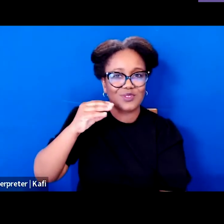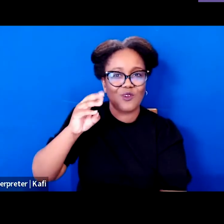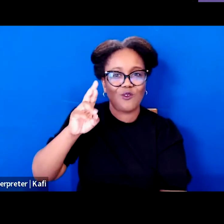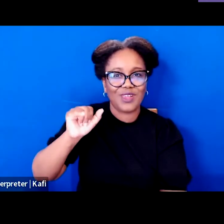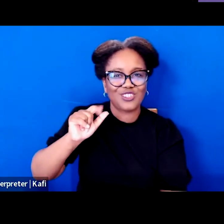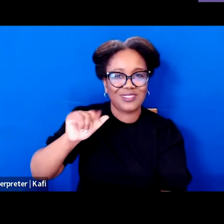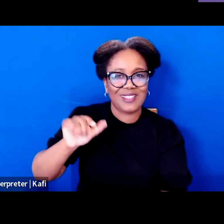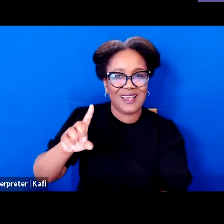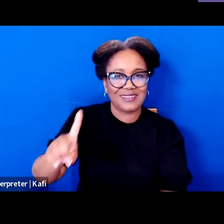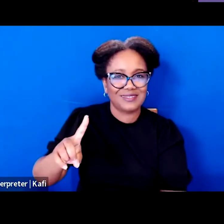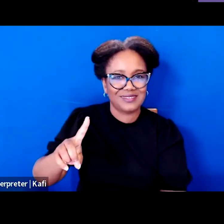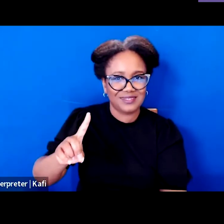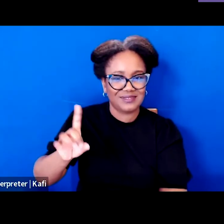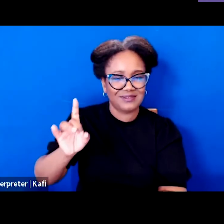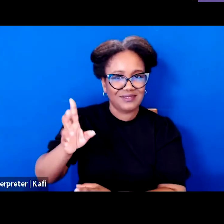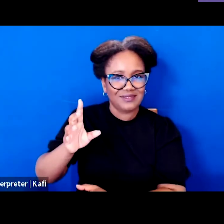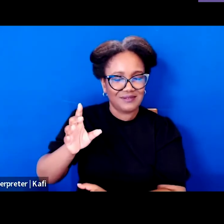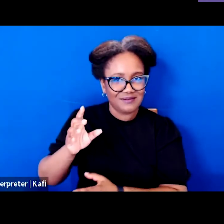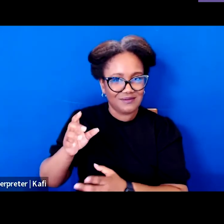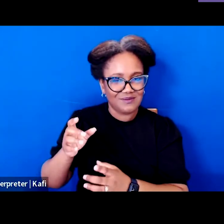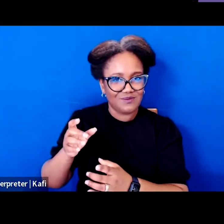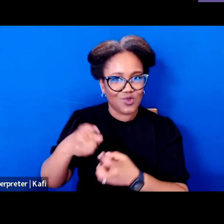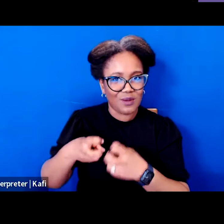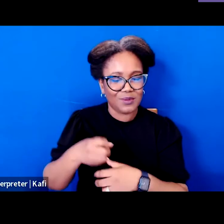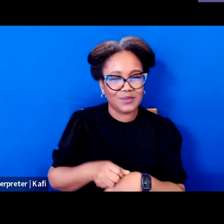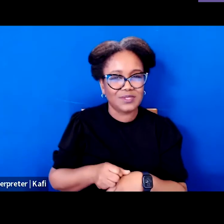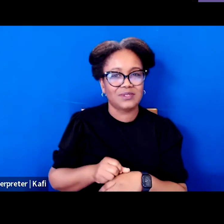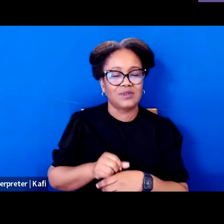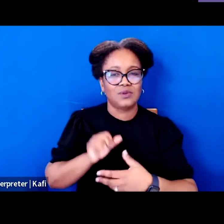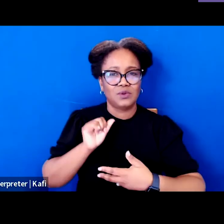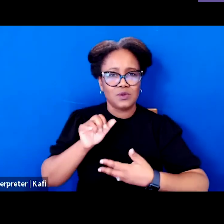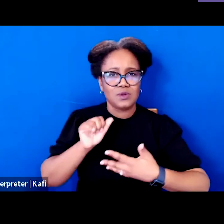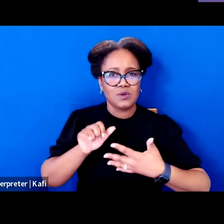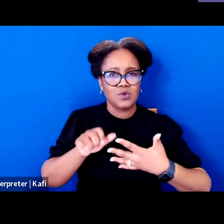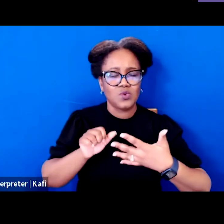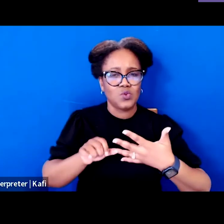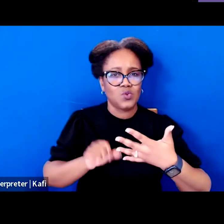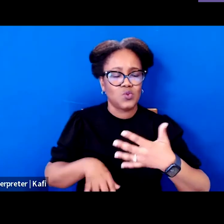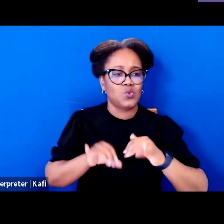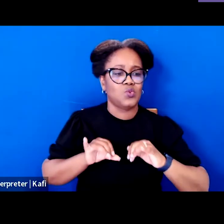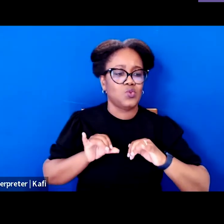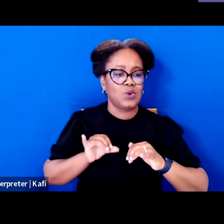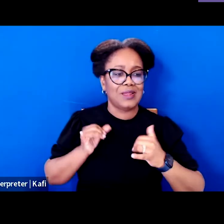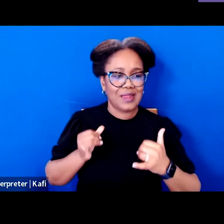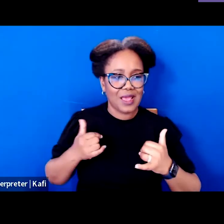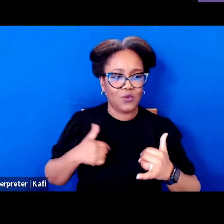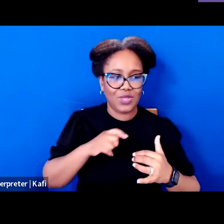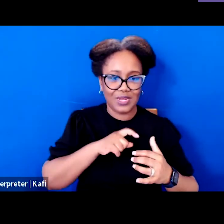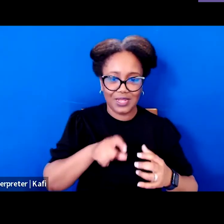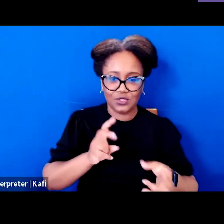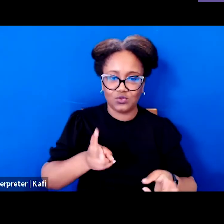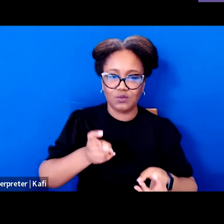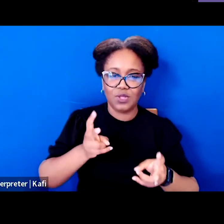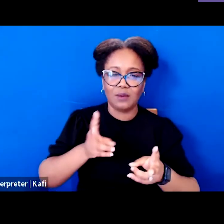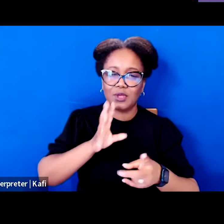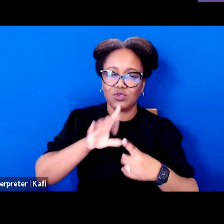as well. And so now we want to touch on solutions. We want to touch on what can we do. If